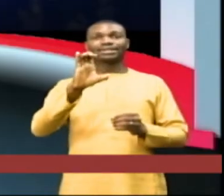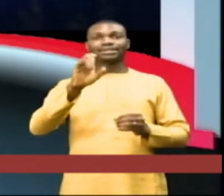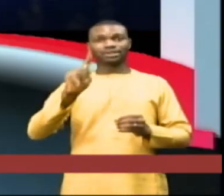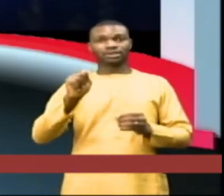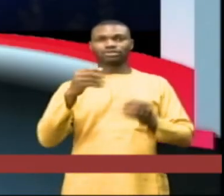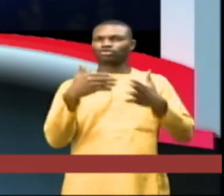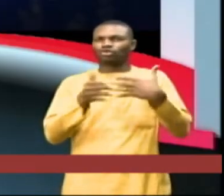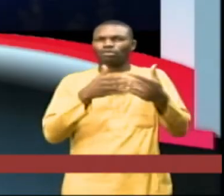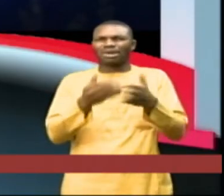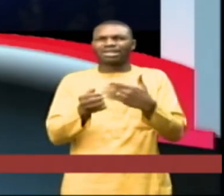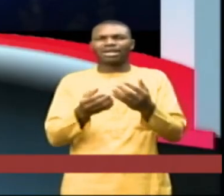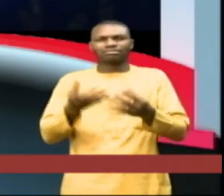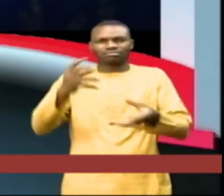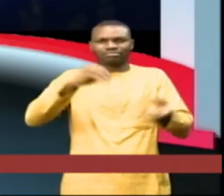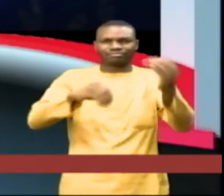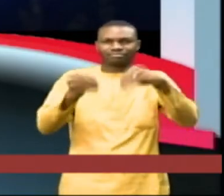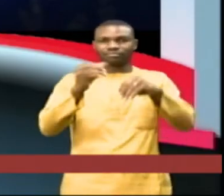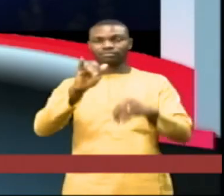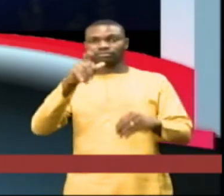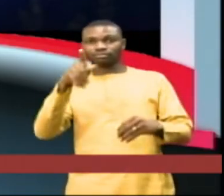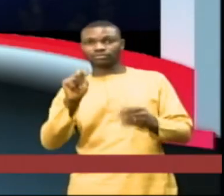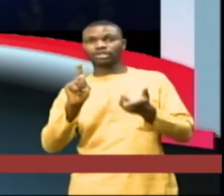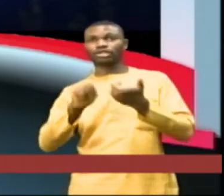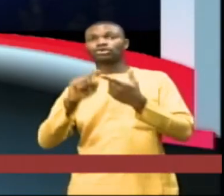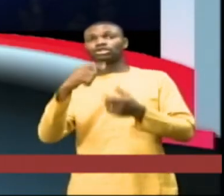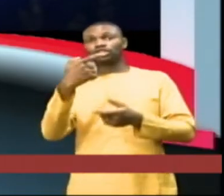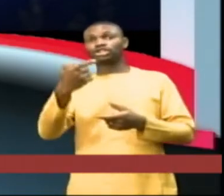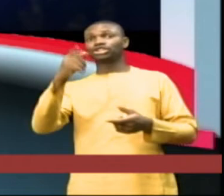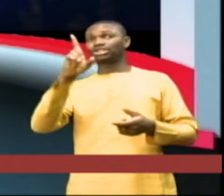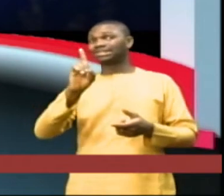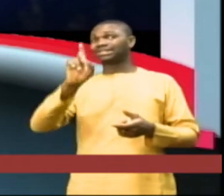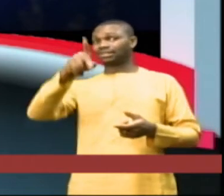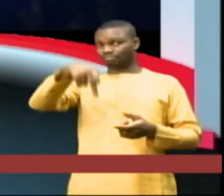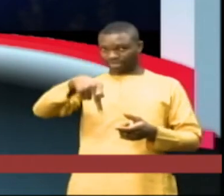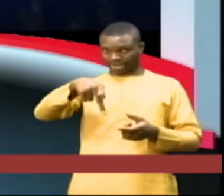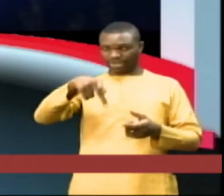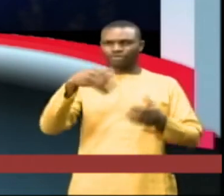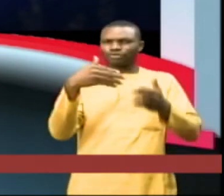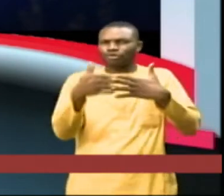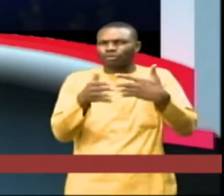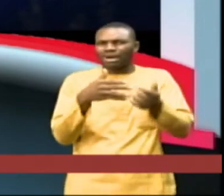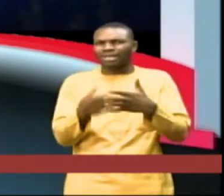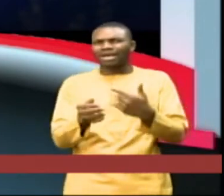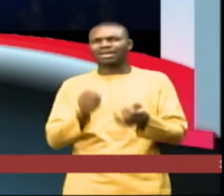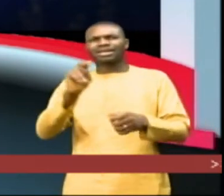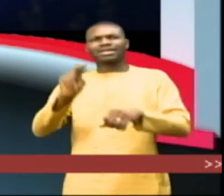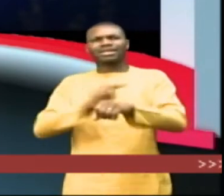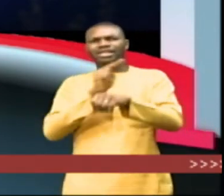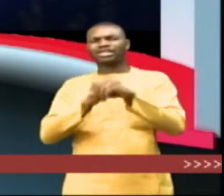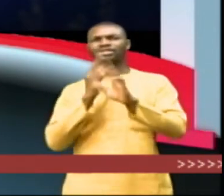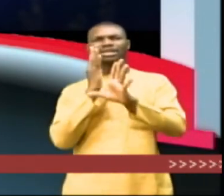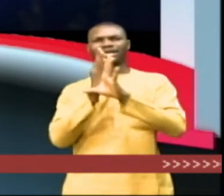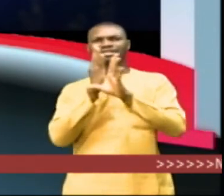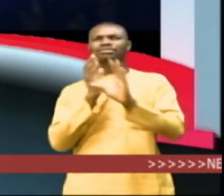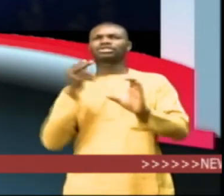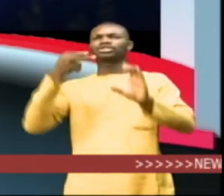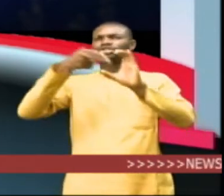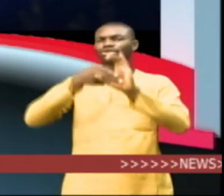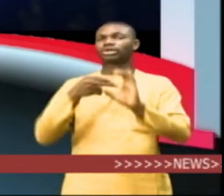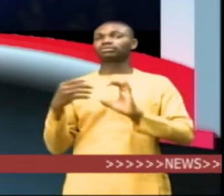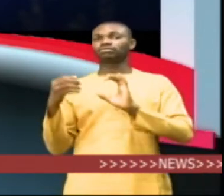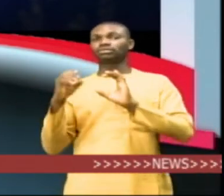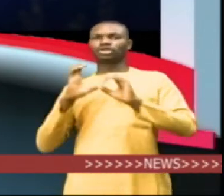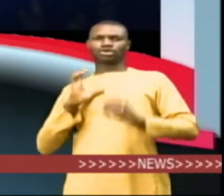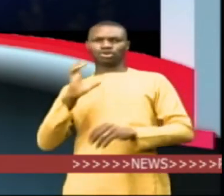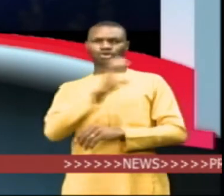says Nigeria is still lagging behind in digital sophistication, security and know-how, which are critical to the